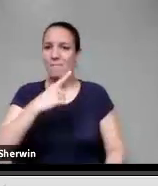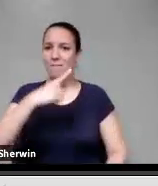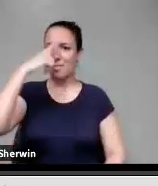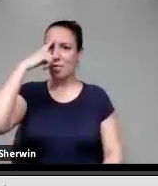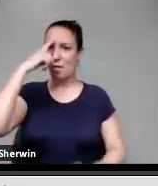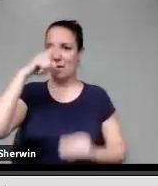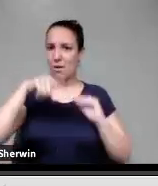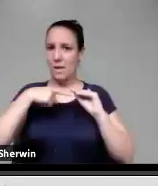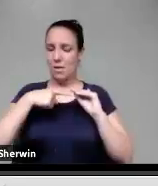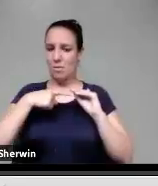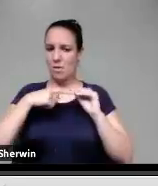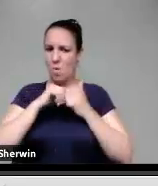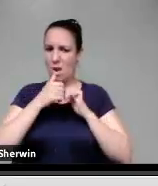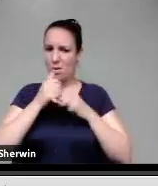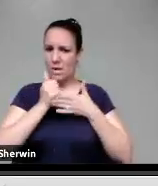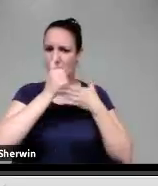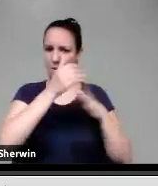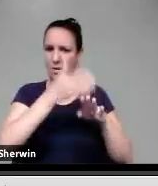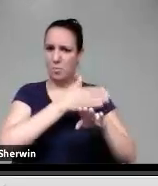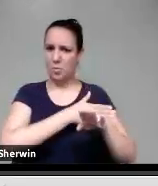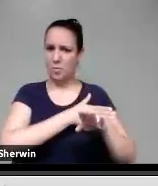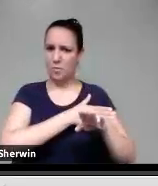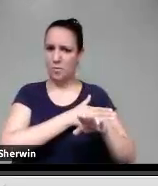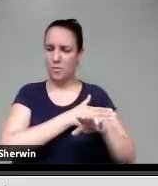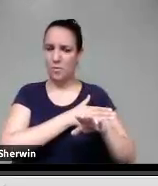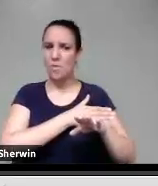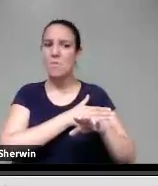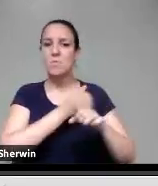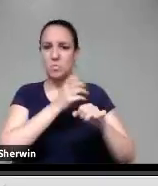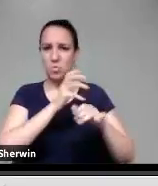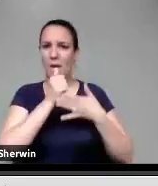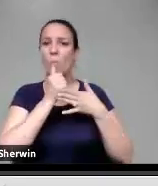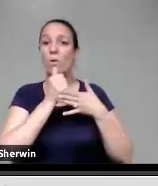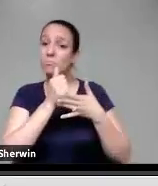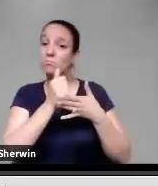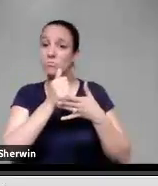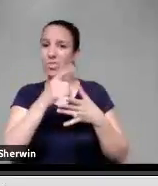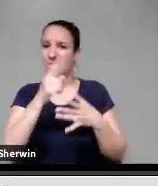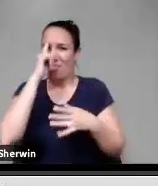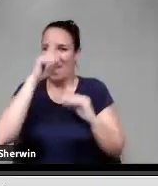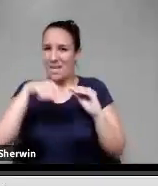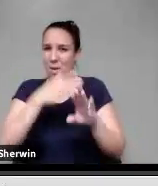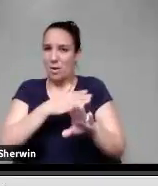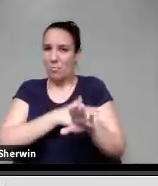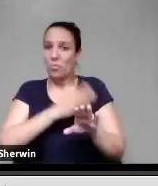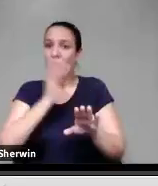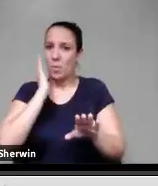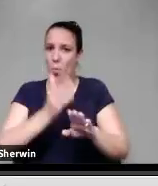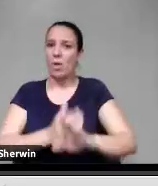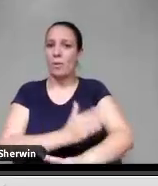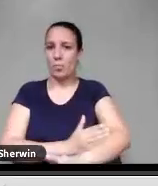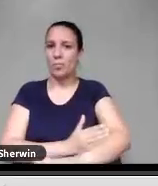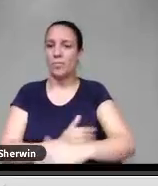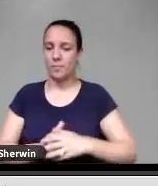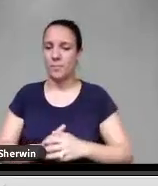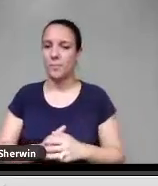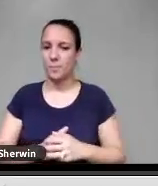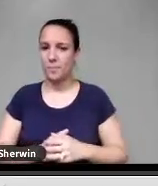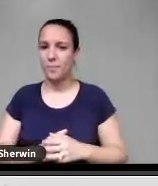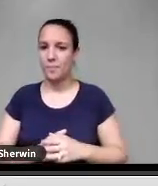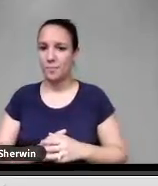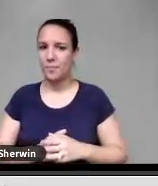to us. And it would be, wouldn't it? So as the little slide there shows, practice being present and hearing